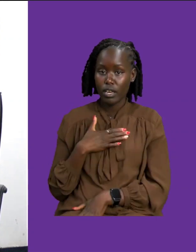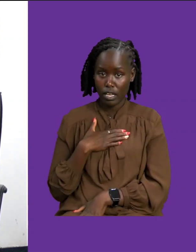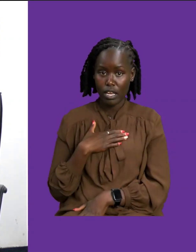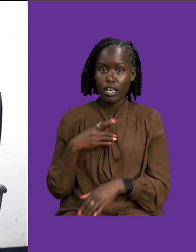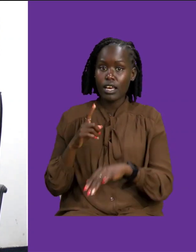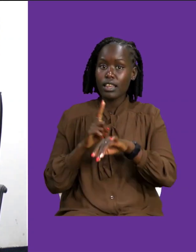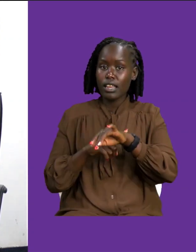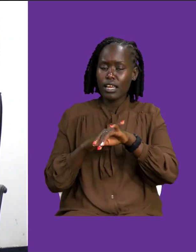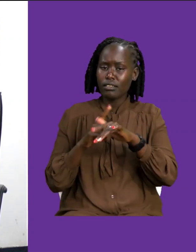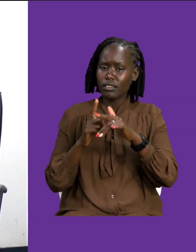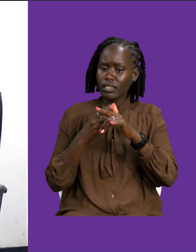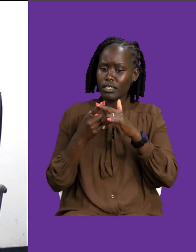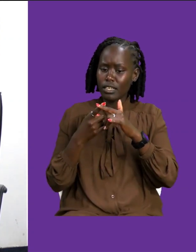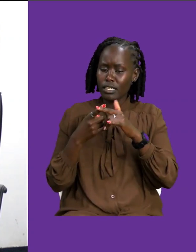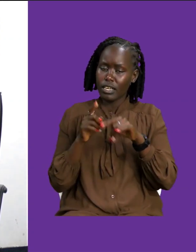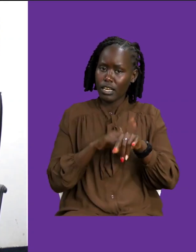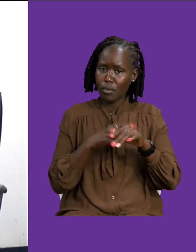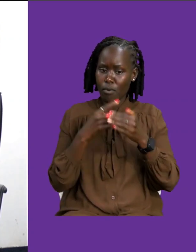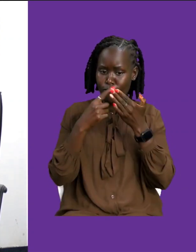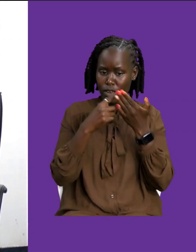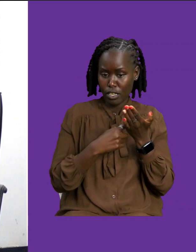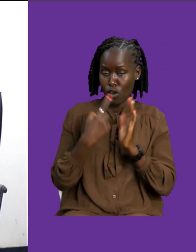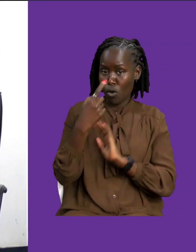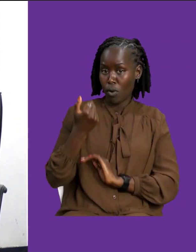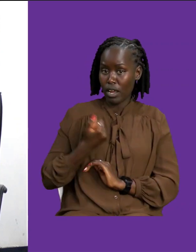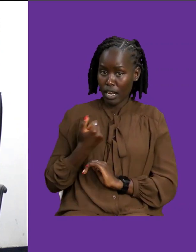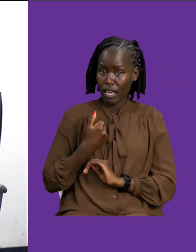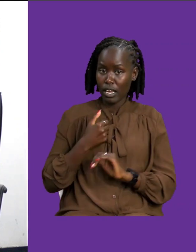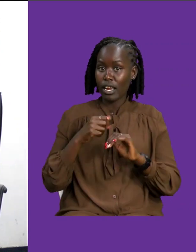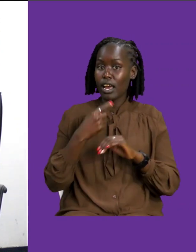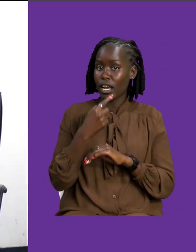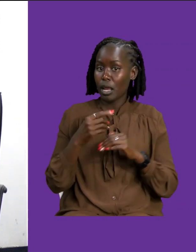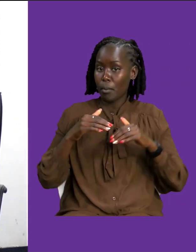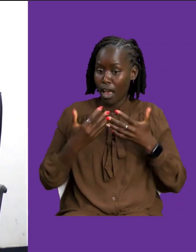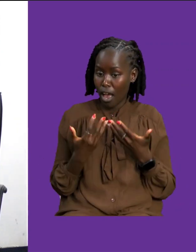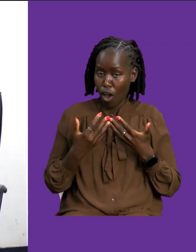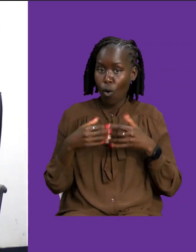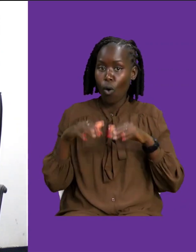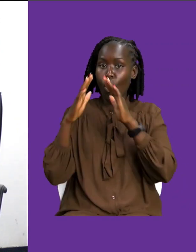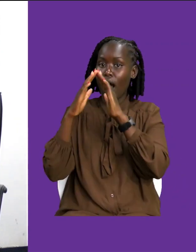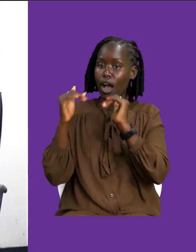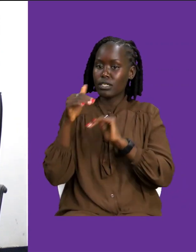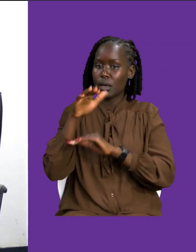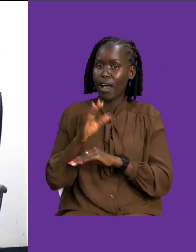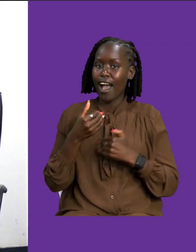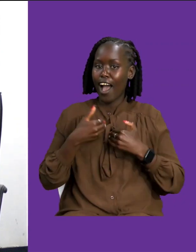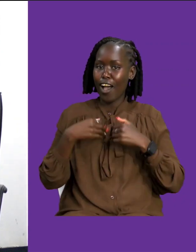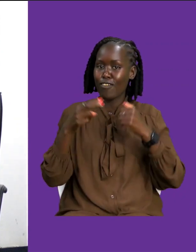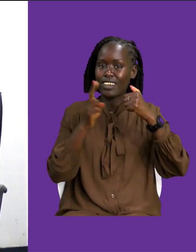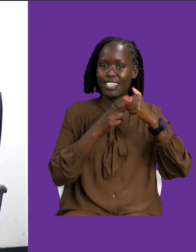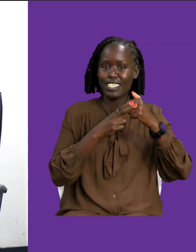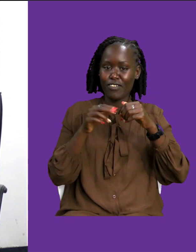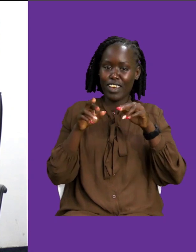during our conversations, one lady told me how the house has 7 bedrooms. The other told me it has